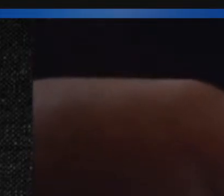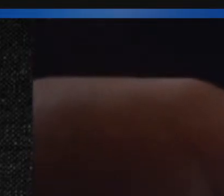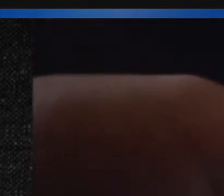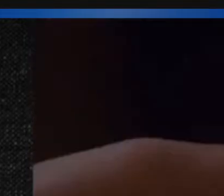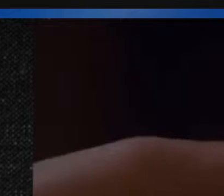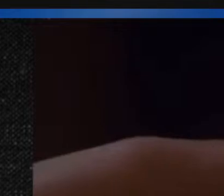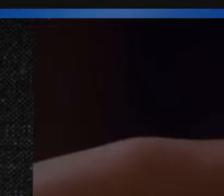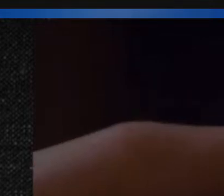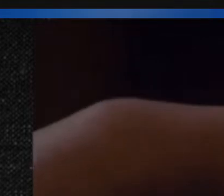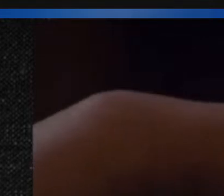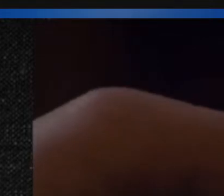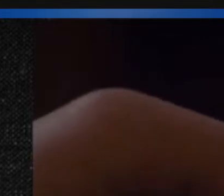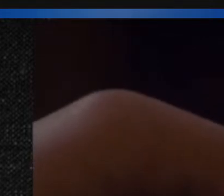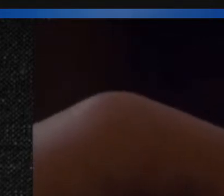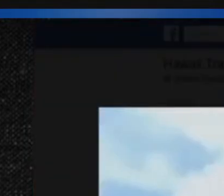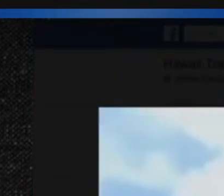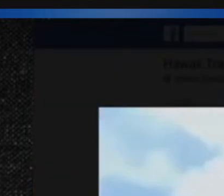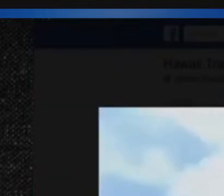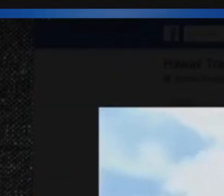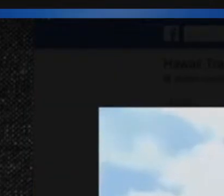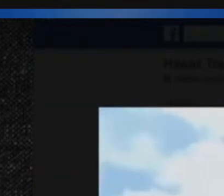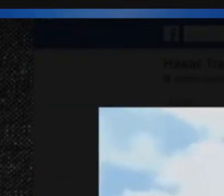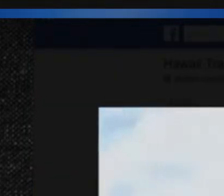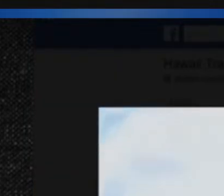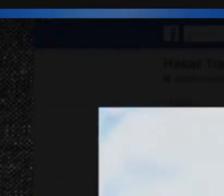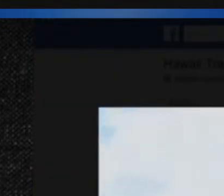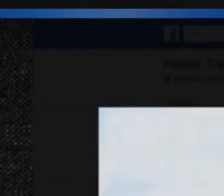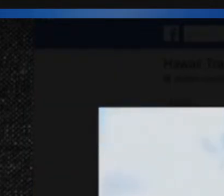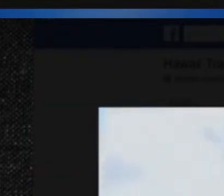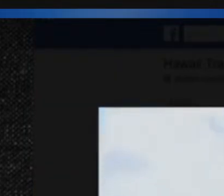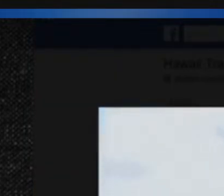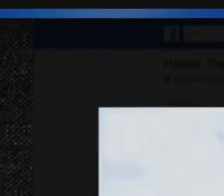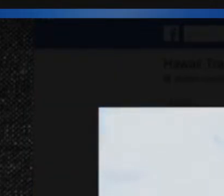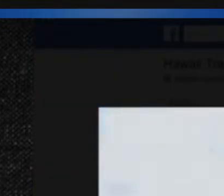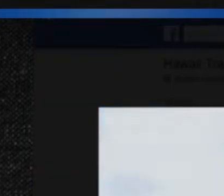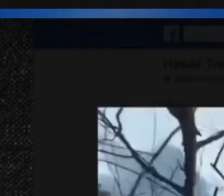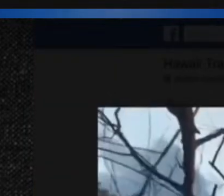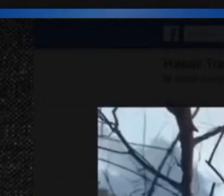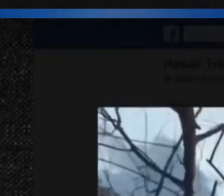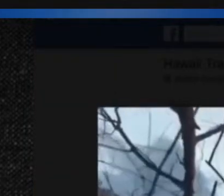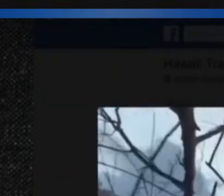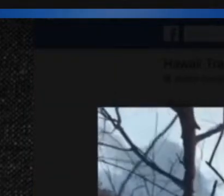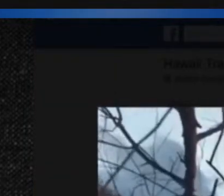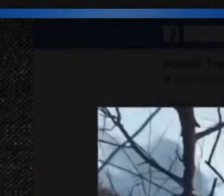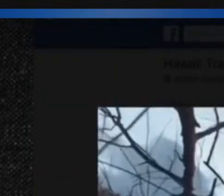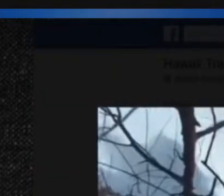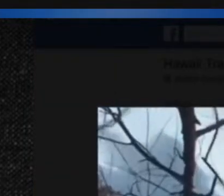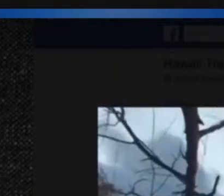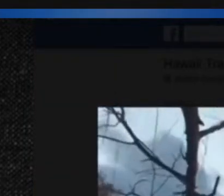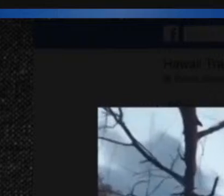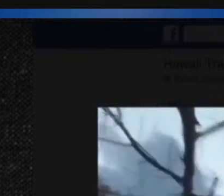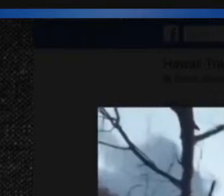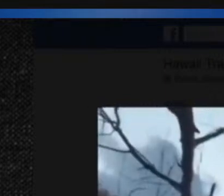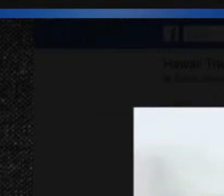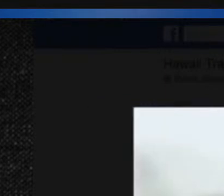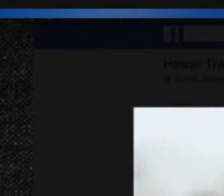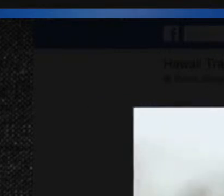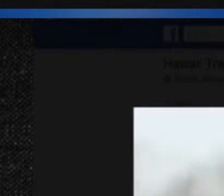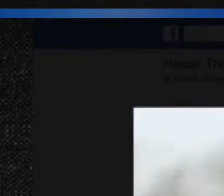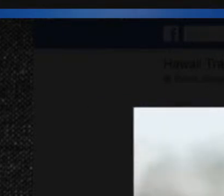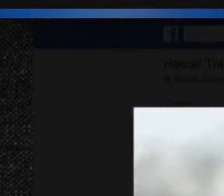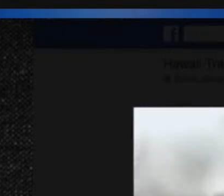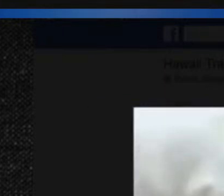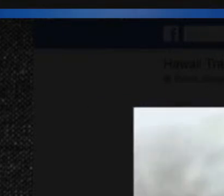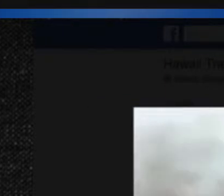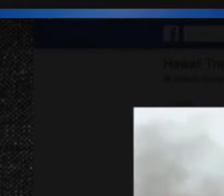get their questions answered. Hey, how's it going? We're live. This is Fissure 20. We had hundreds of people all throughout the